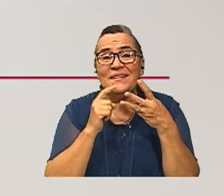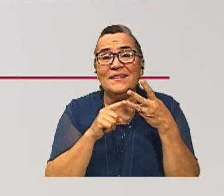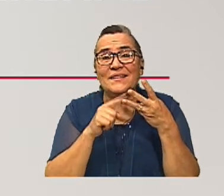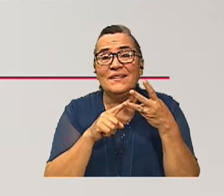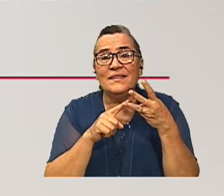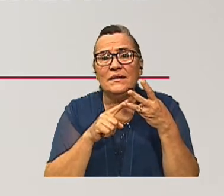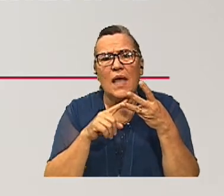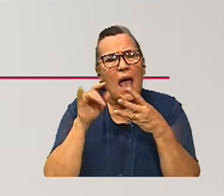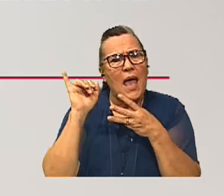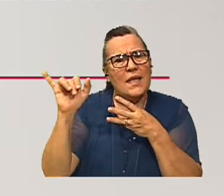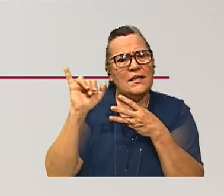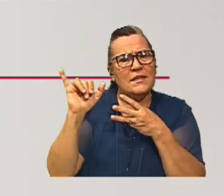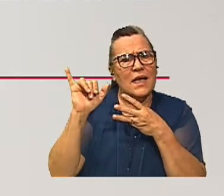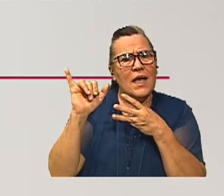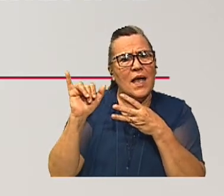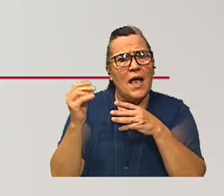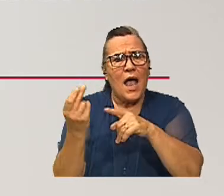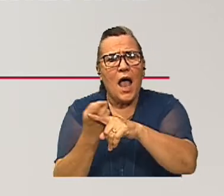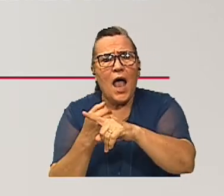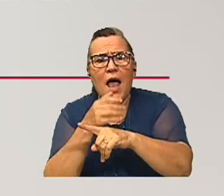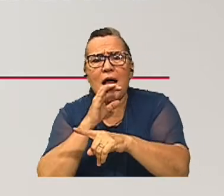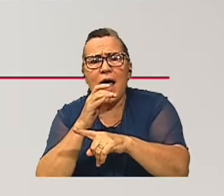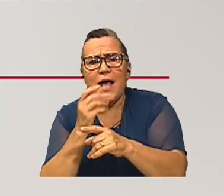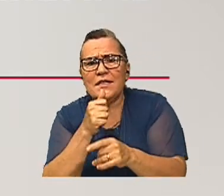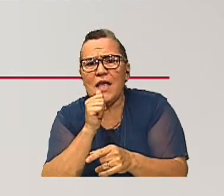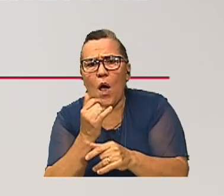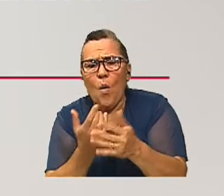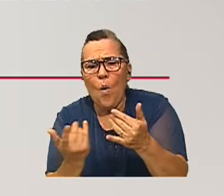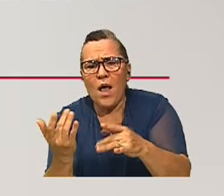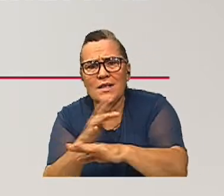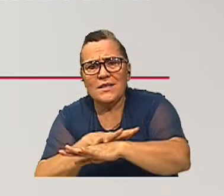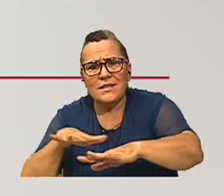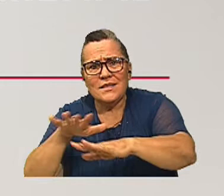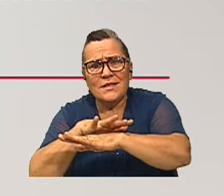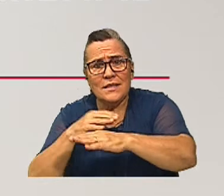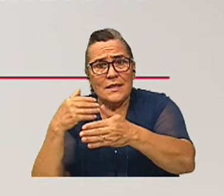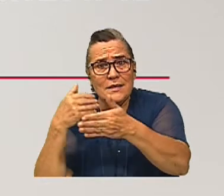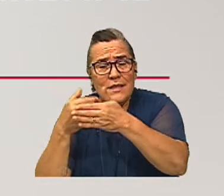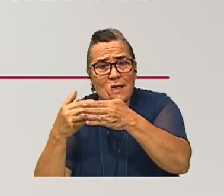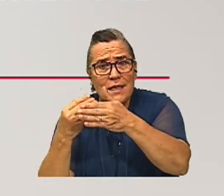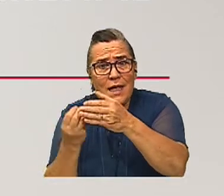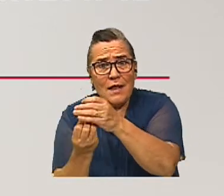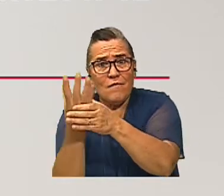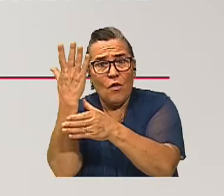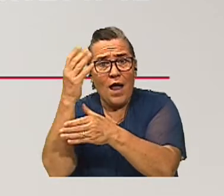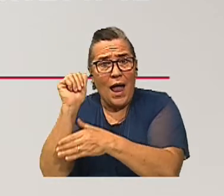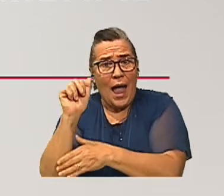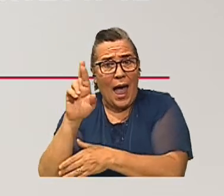are there hot springs near Adenal volcano?